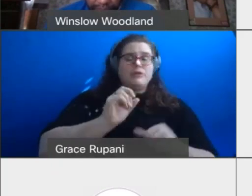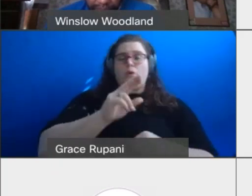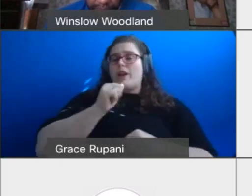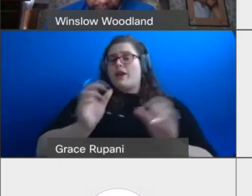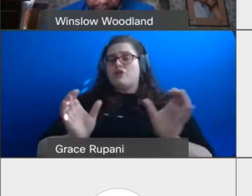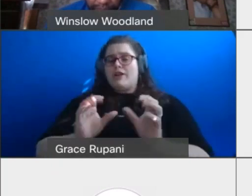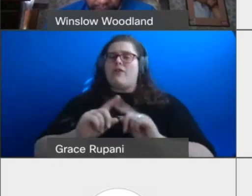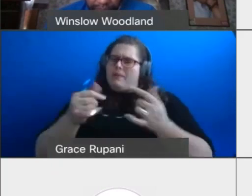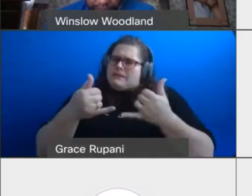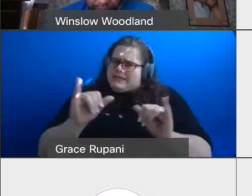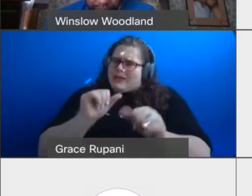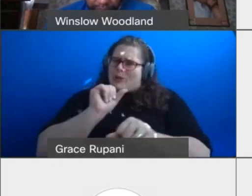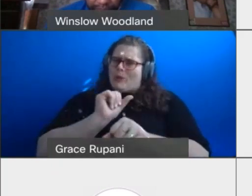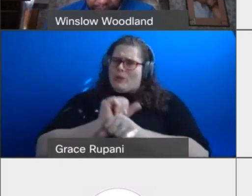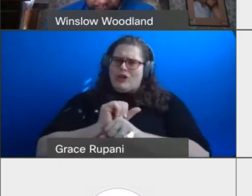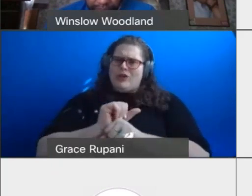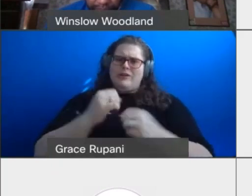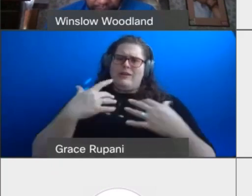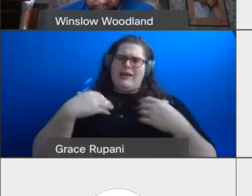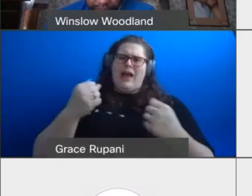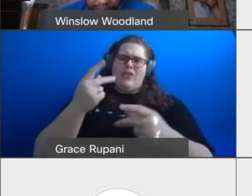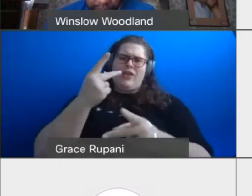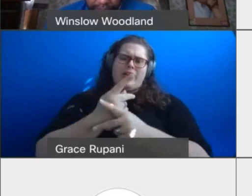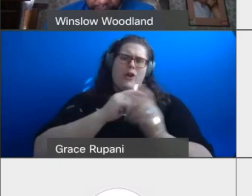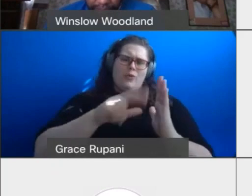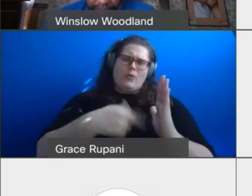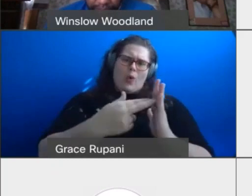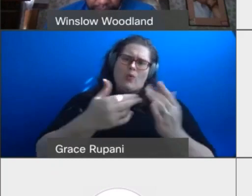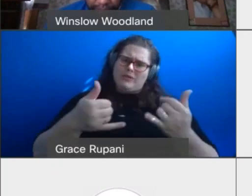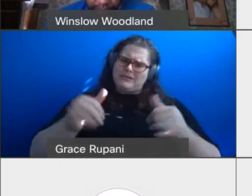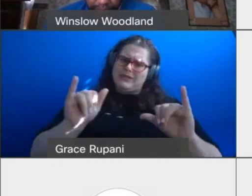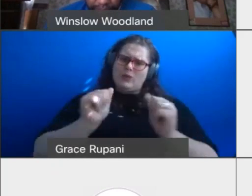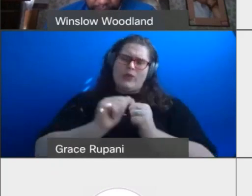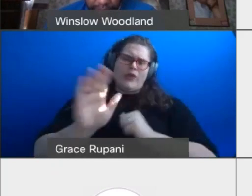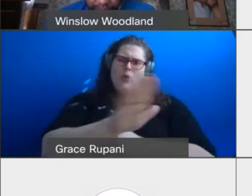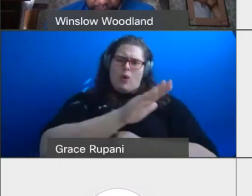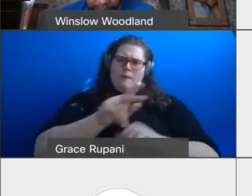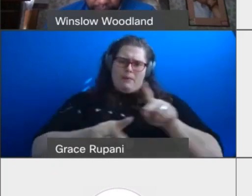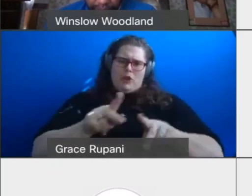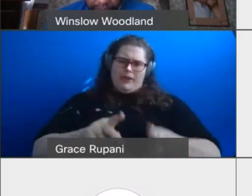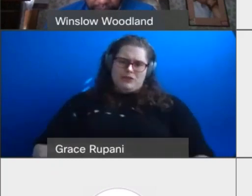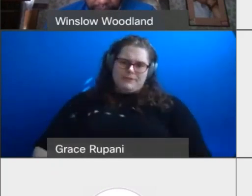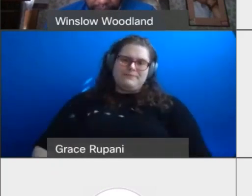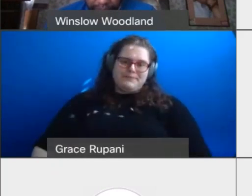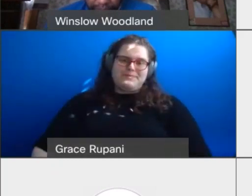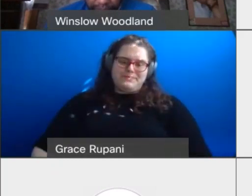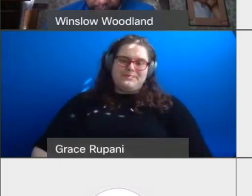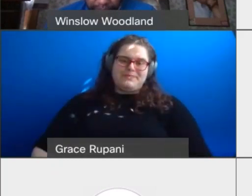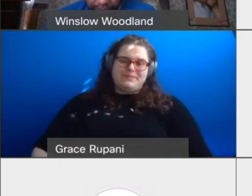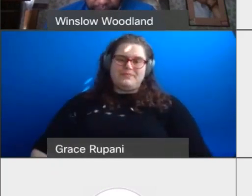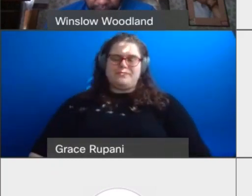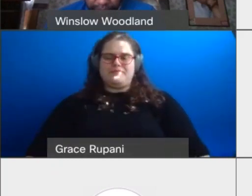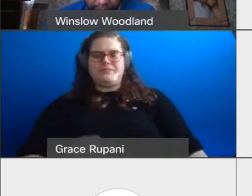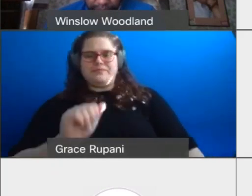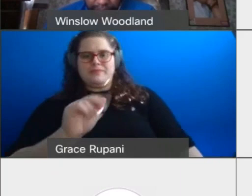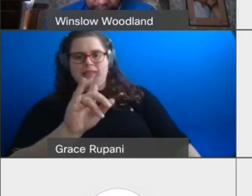in a healthcare capacity with your resident population. And the website seems to be, as I said, I walked